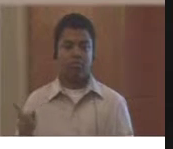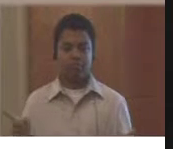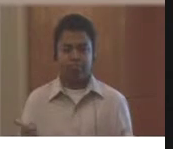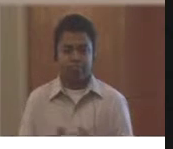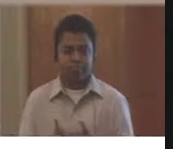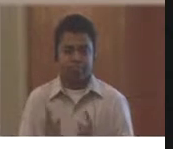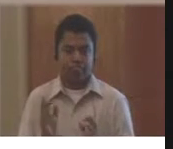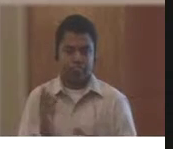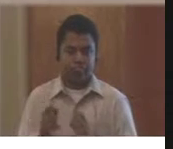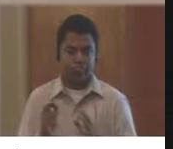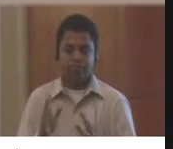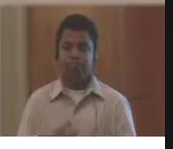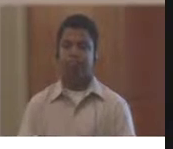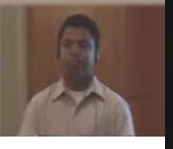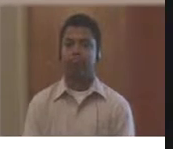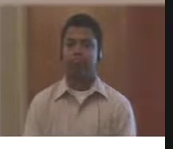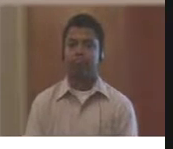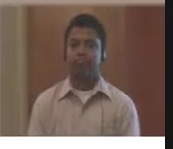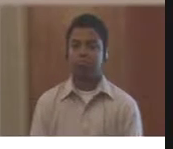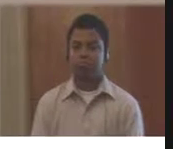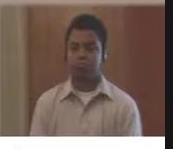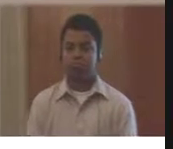comment.